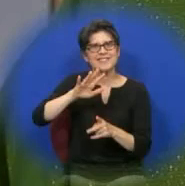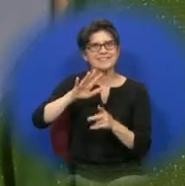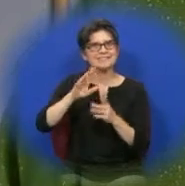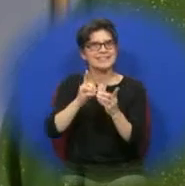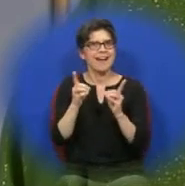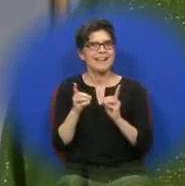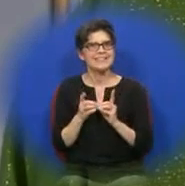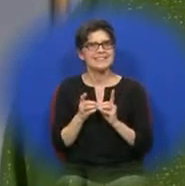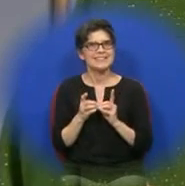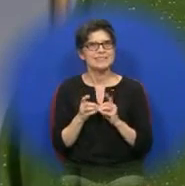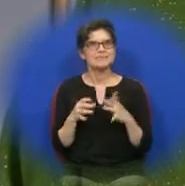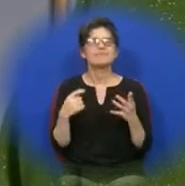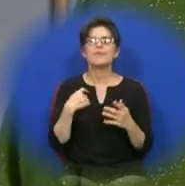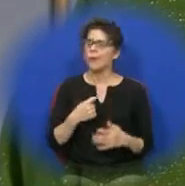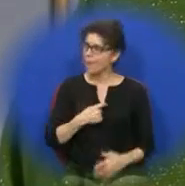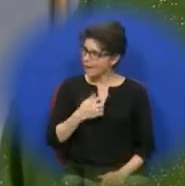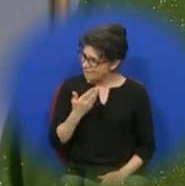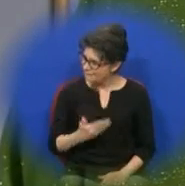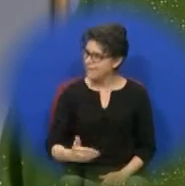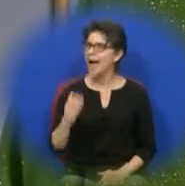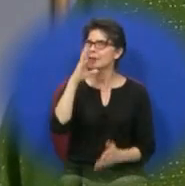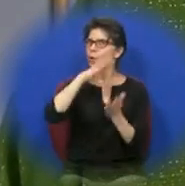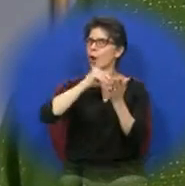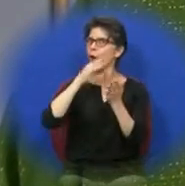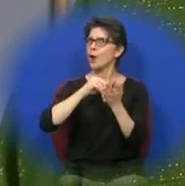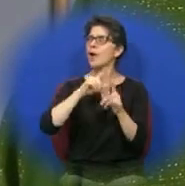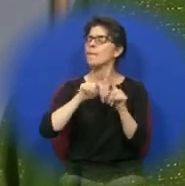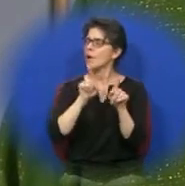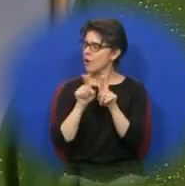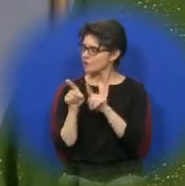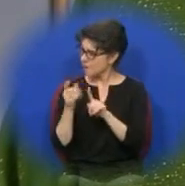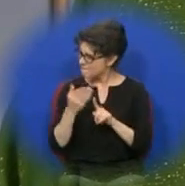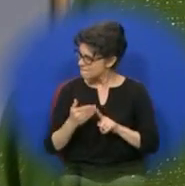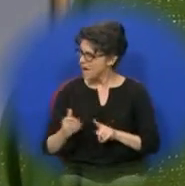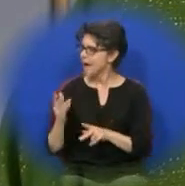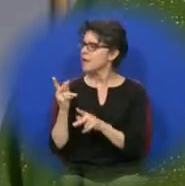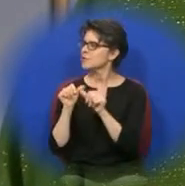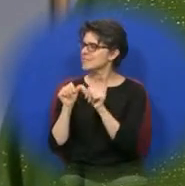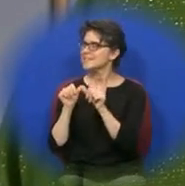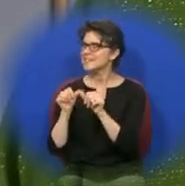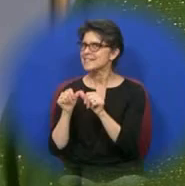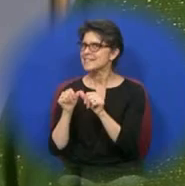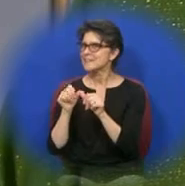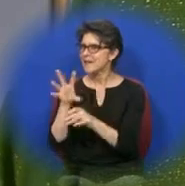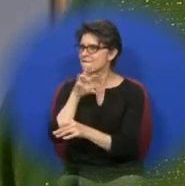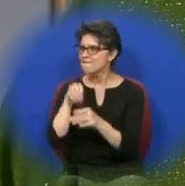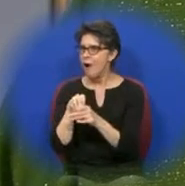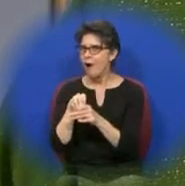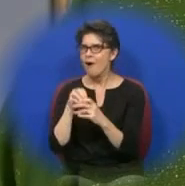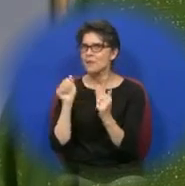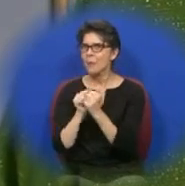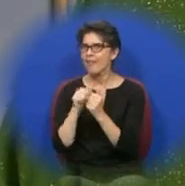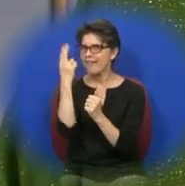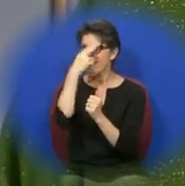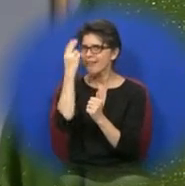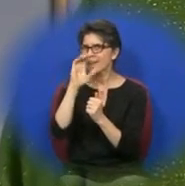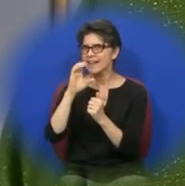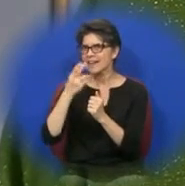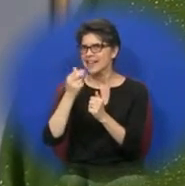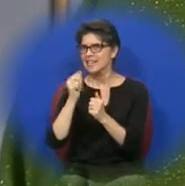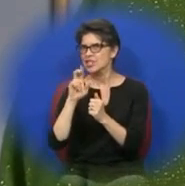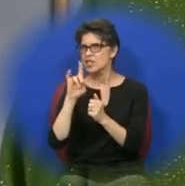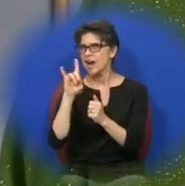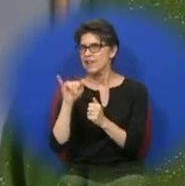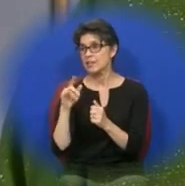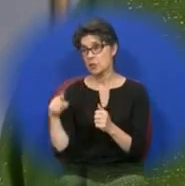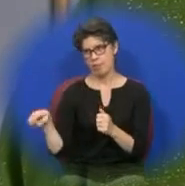are invited in a special way to learn, but also to keep all of those involved with Catholic Charities to that they might continue to fulfill